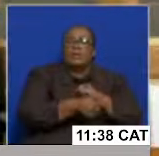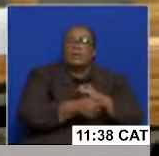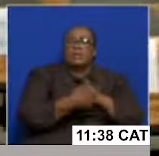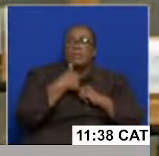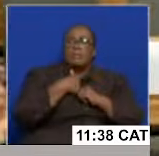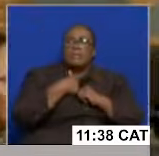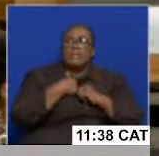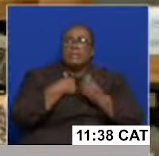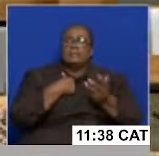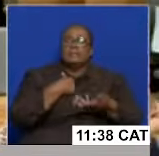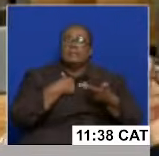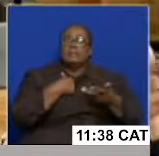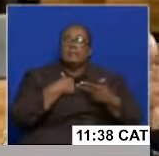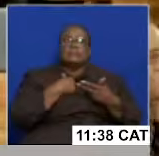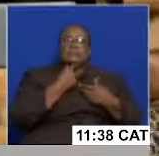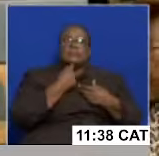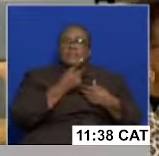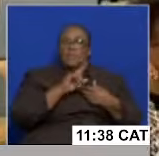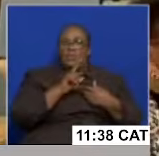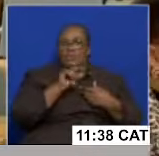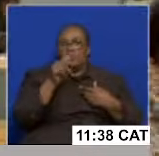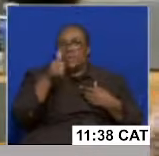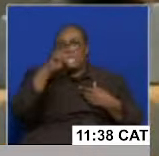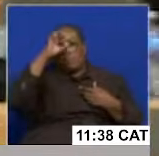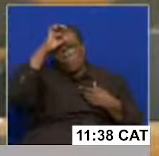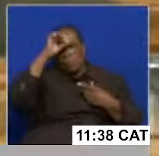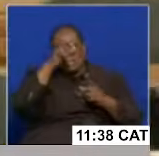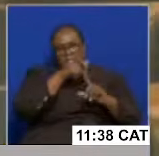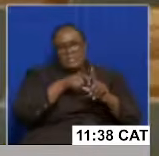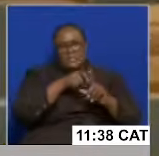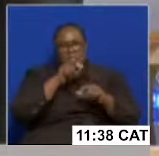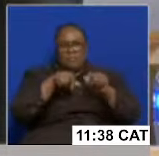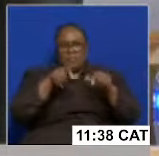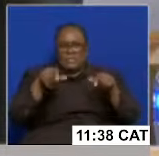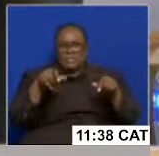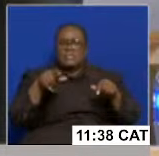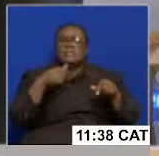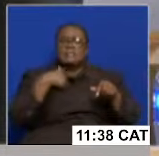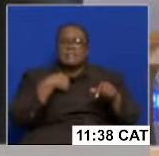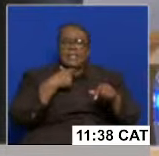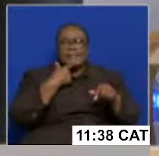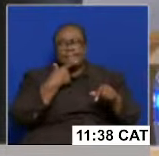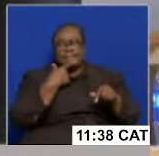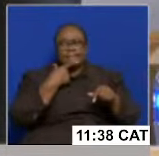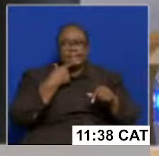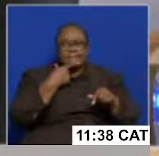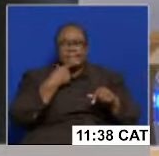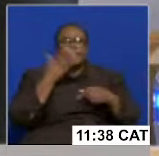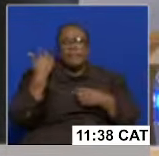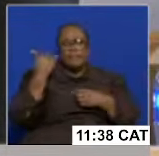officers? I did have doubts before.